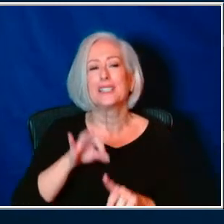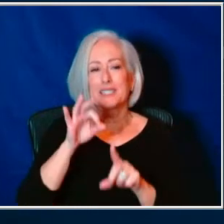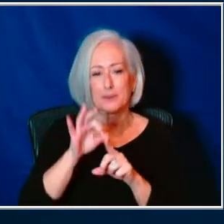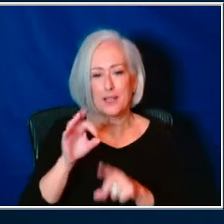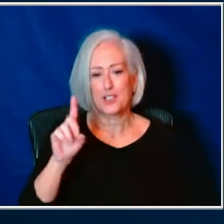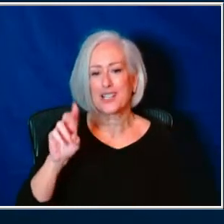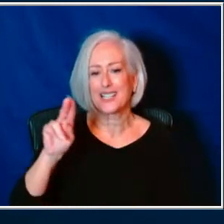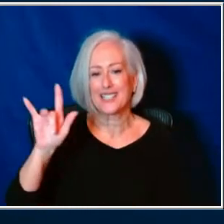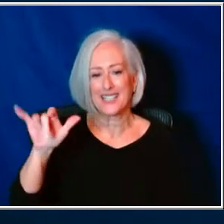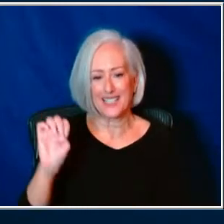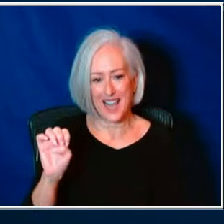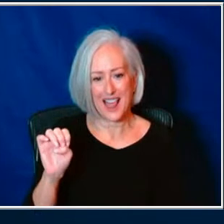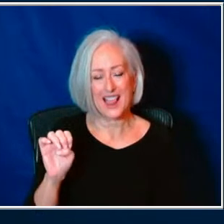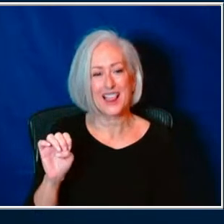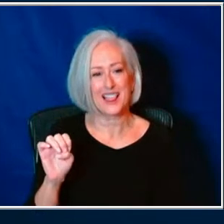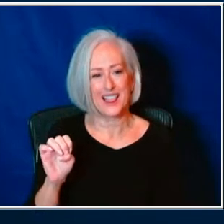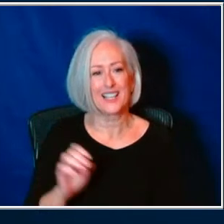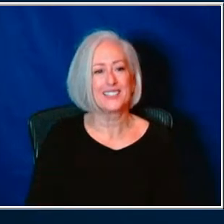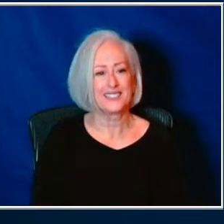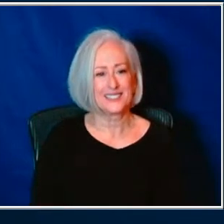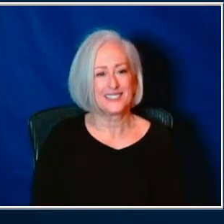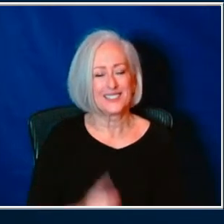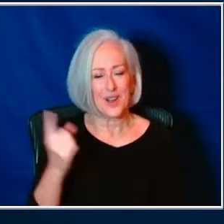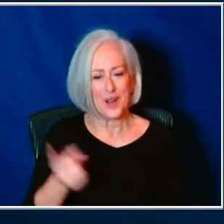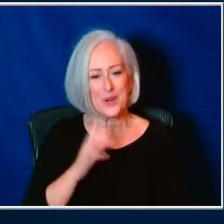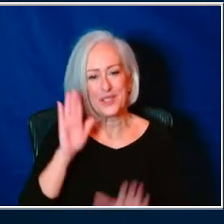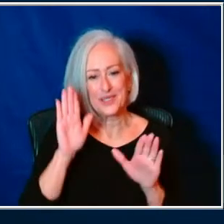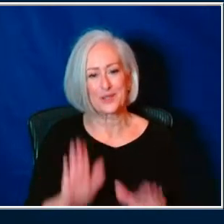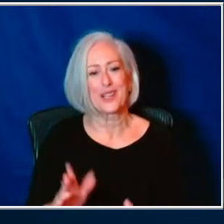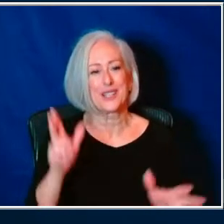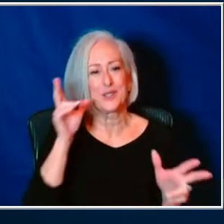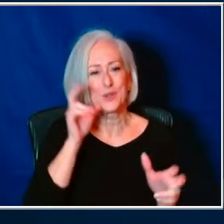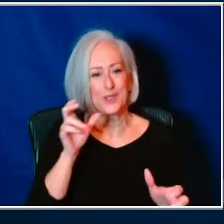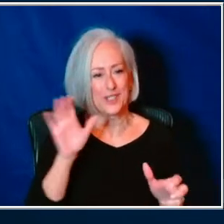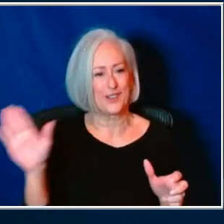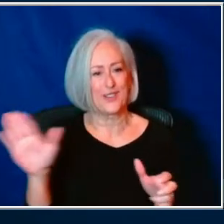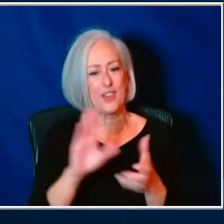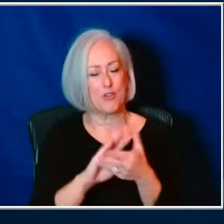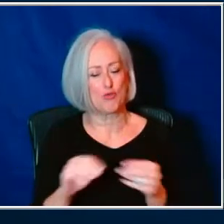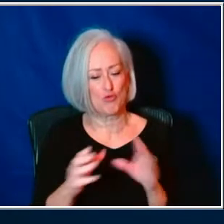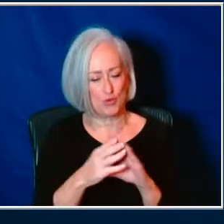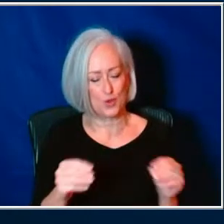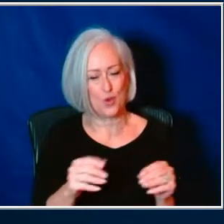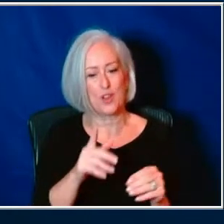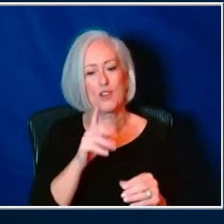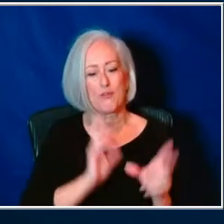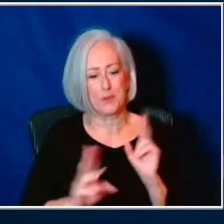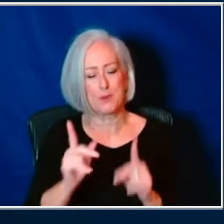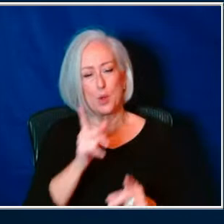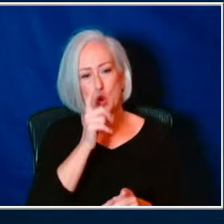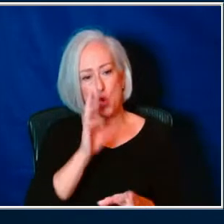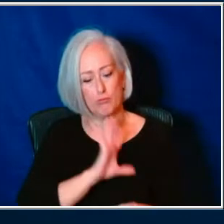today, who it's always great to hear the words from a patient who's participating in these things. So Danielle, we're